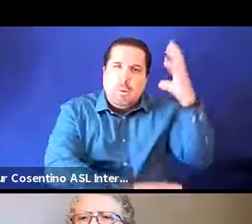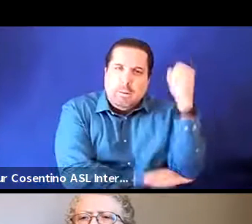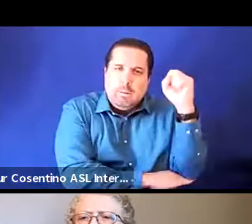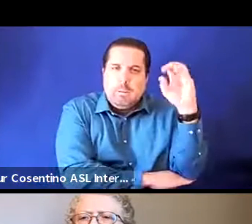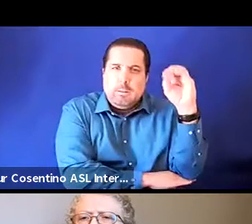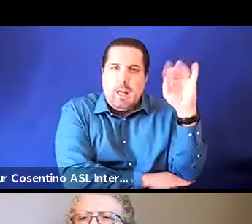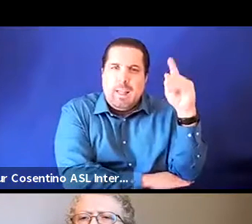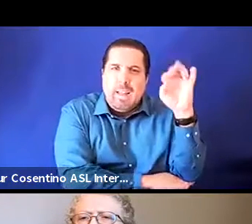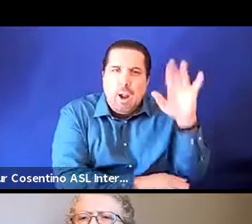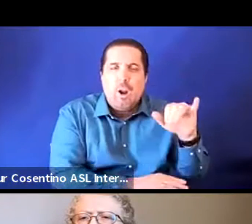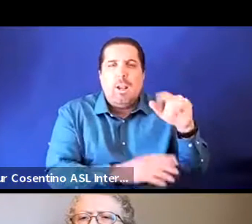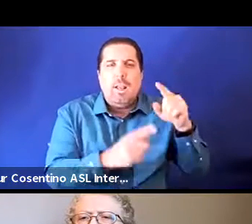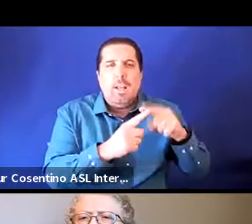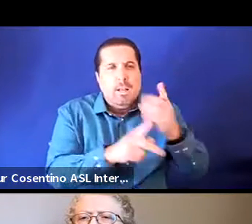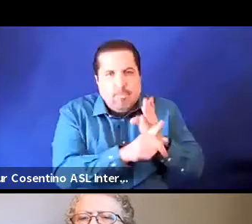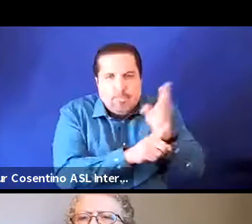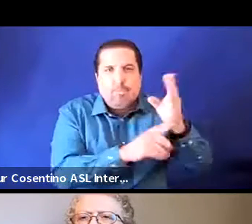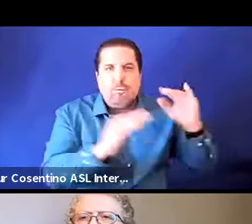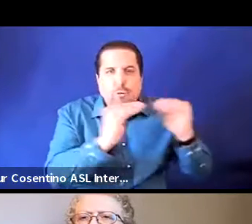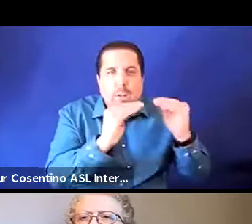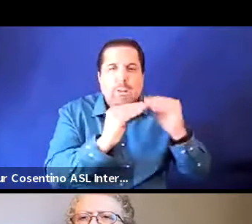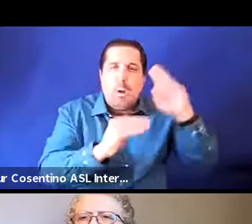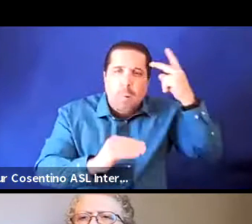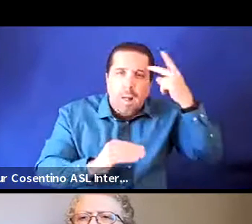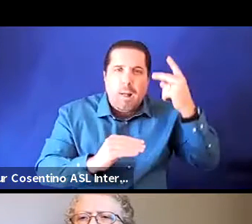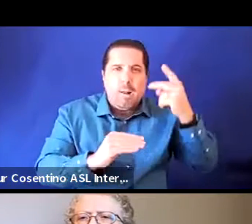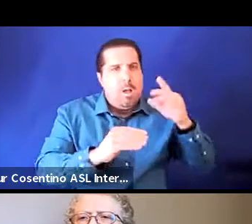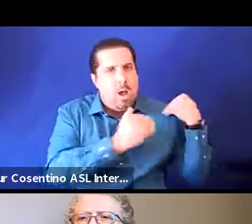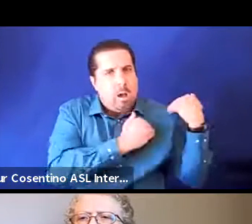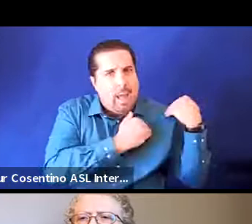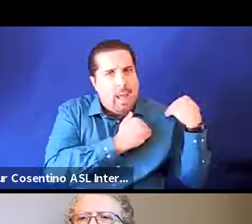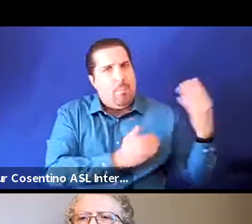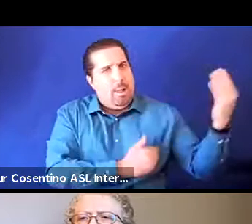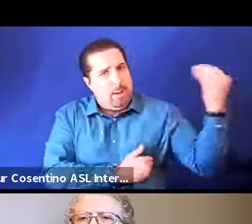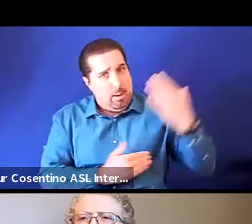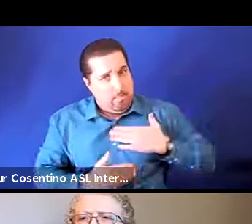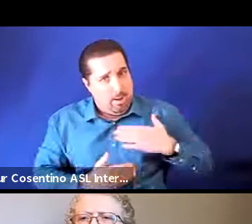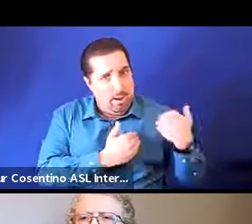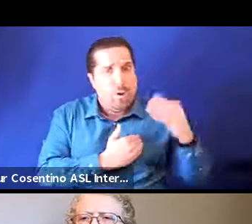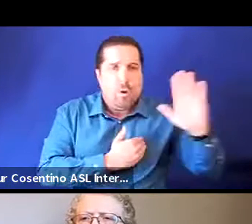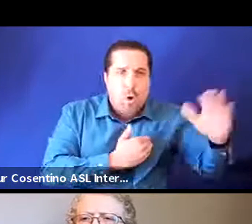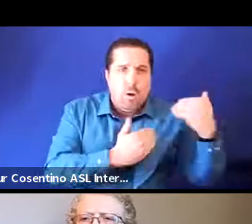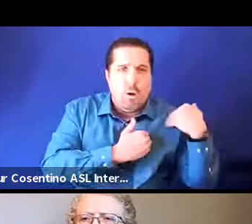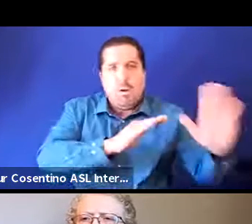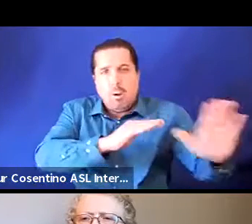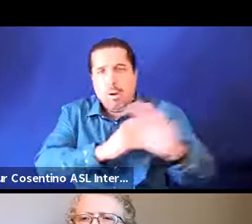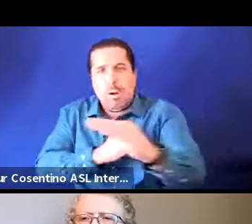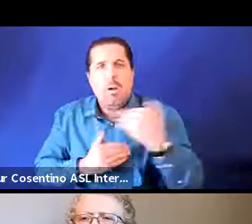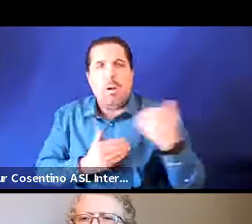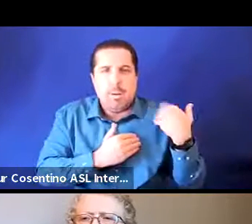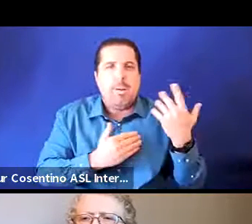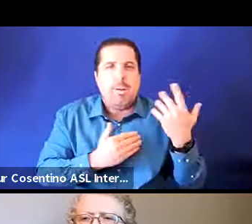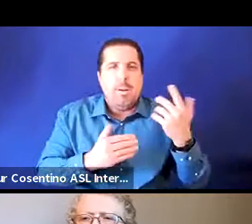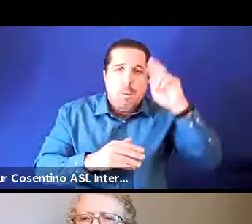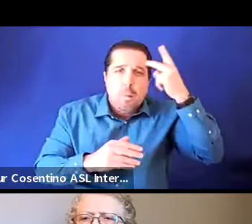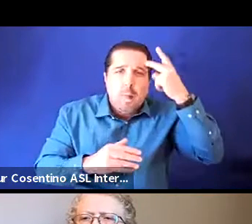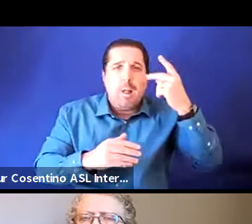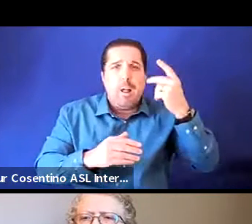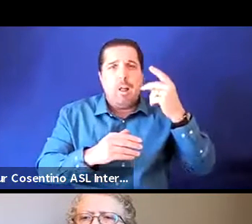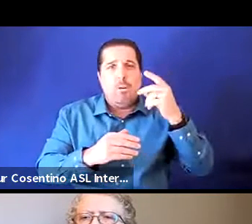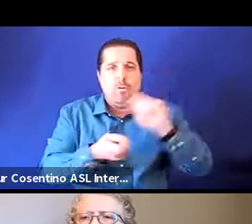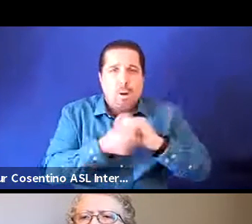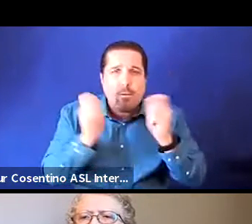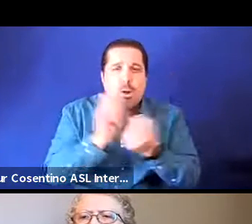transformative justice, a politics of accountability and community care, as abolition requires the humility, the political and revolutionary